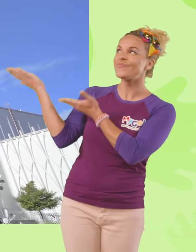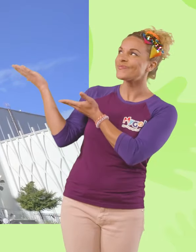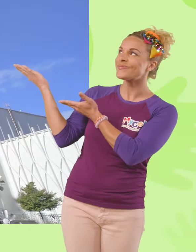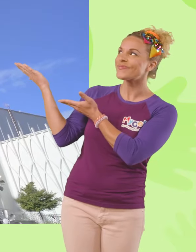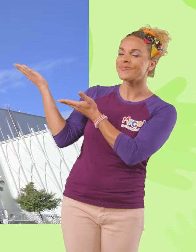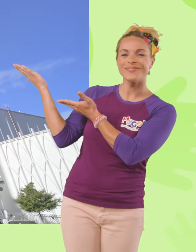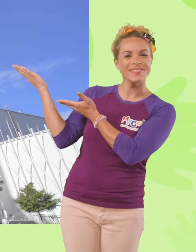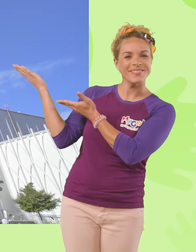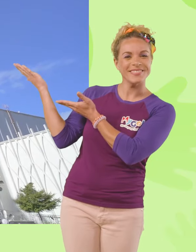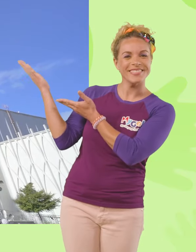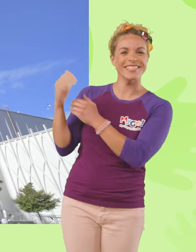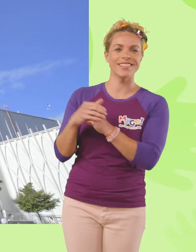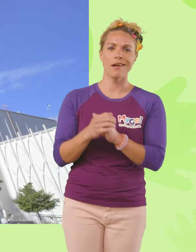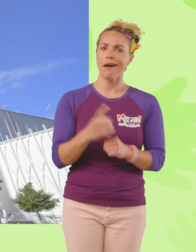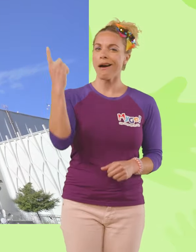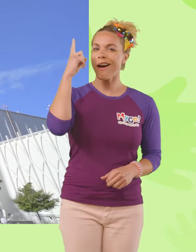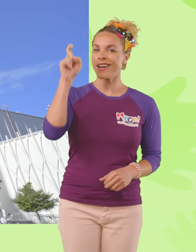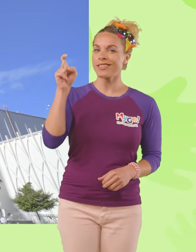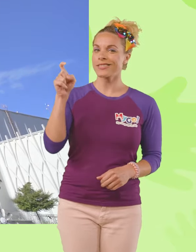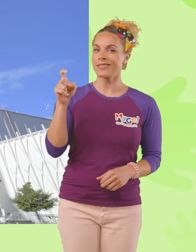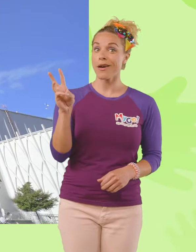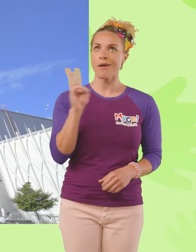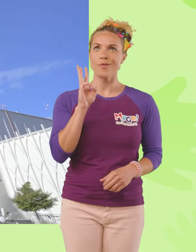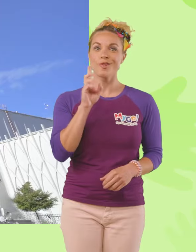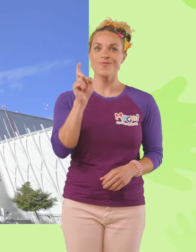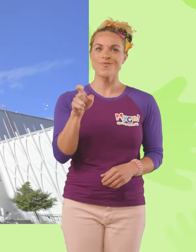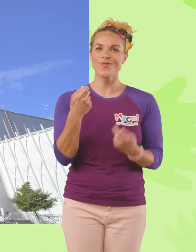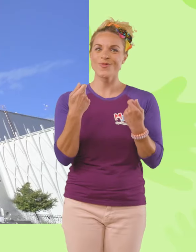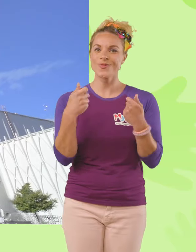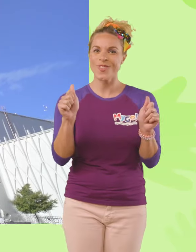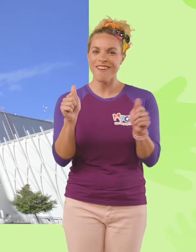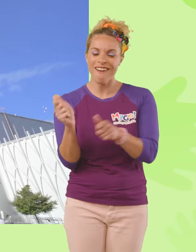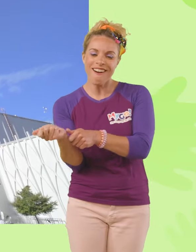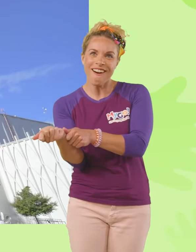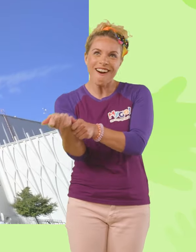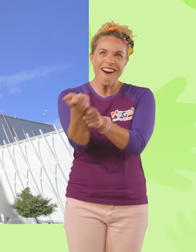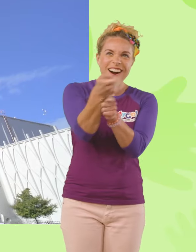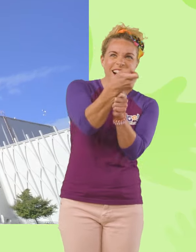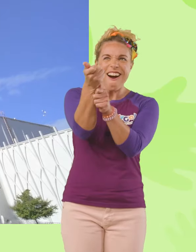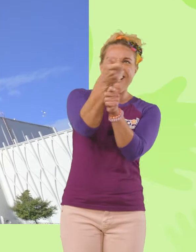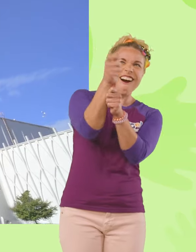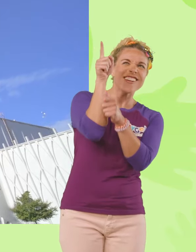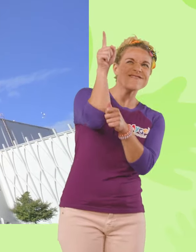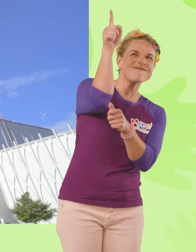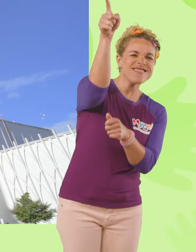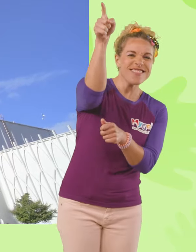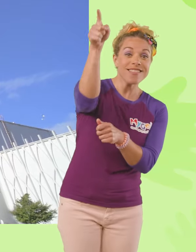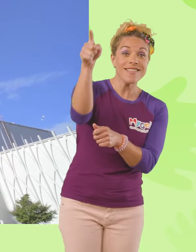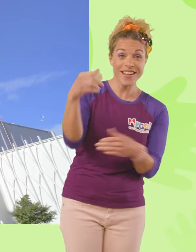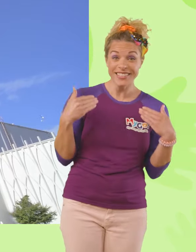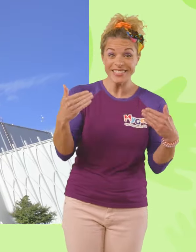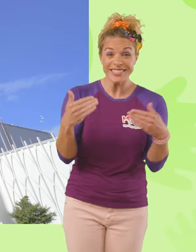Seattle Space Needle. I think we should take the water power gun and try and shoot way up there. Here we